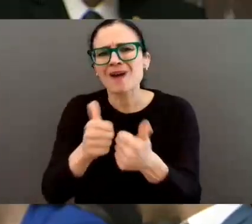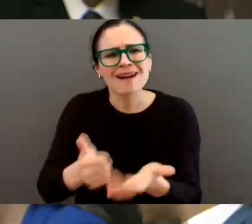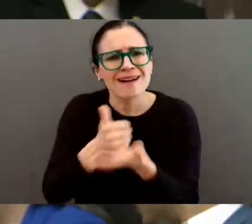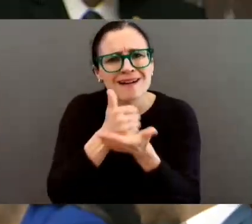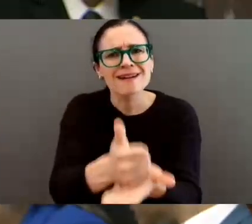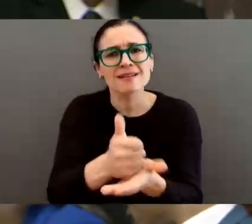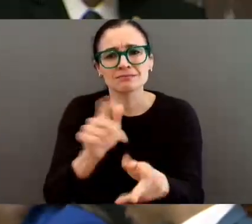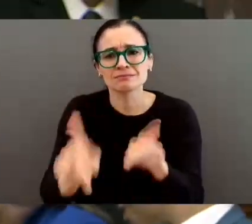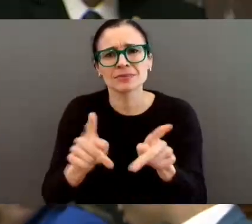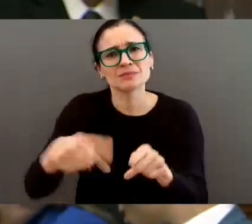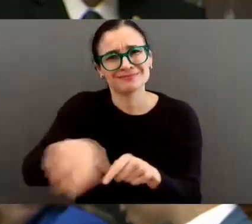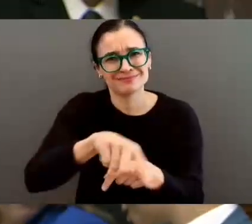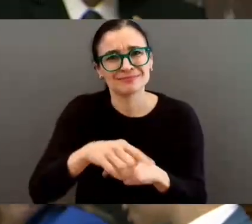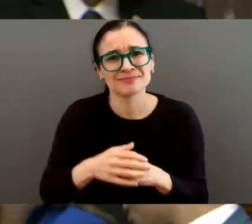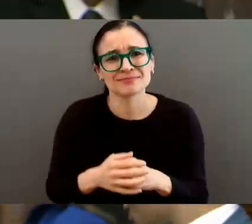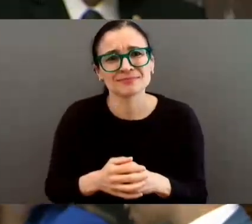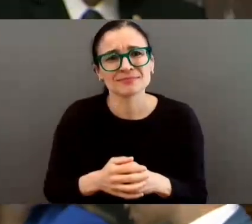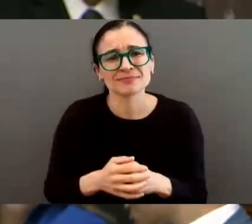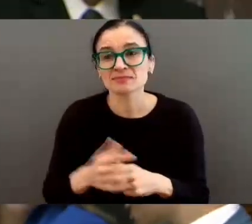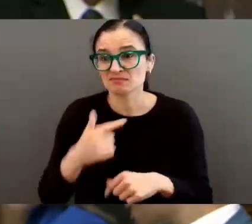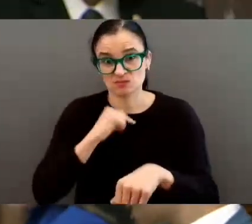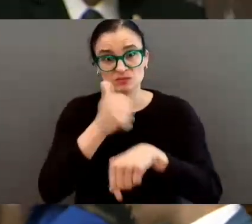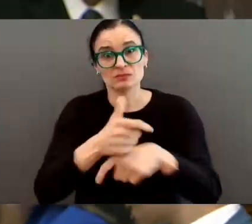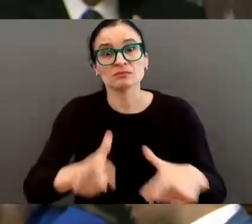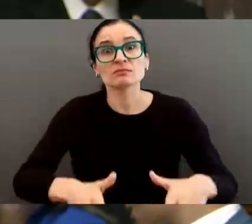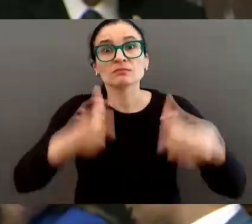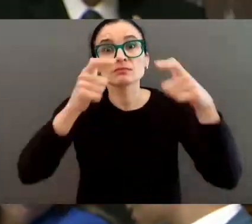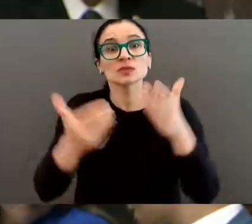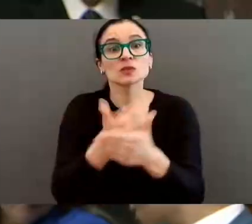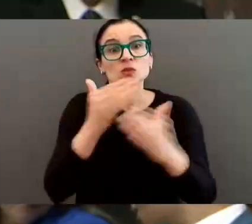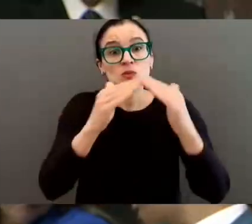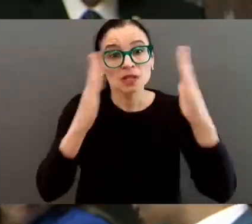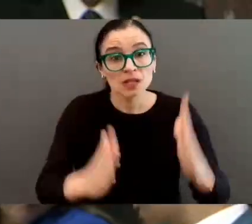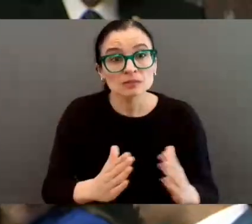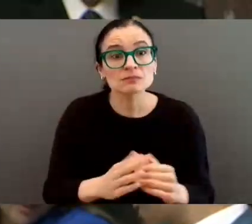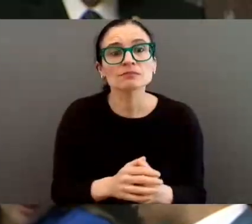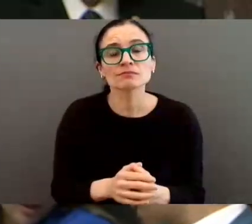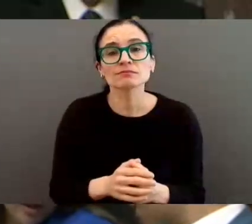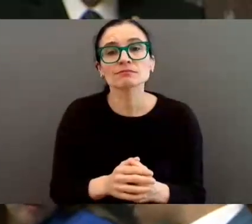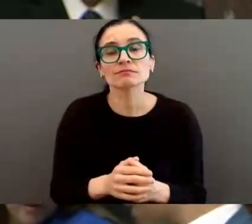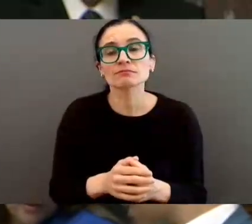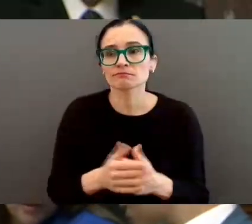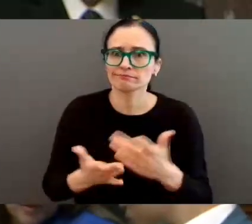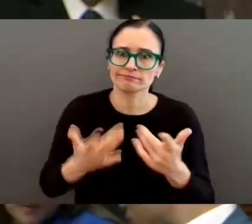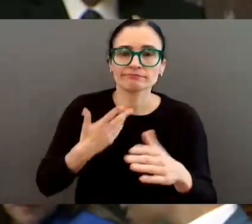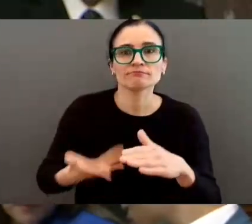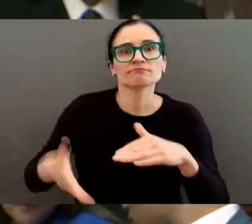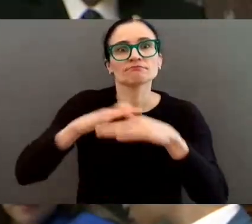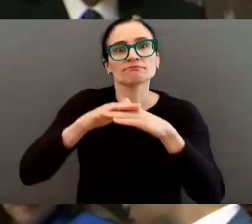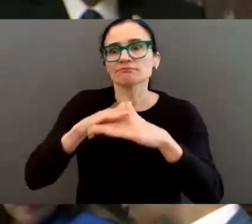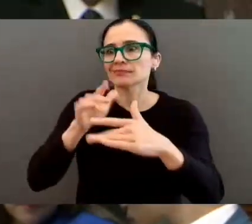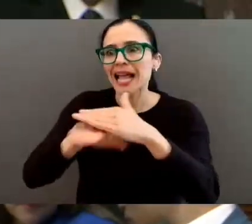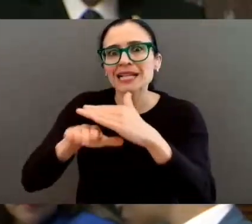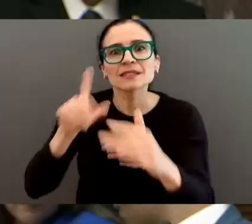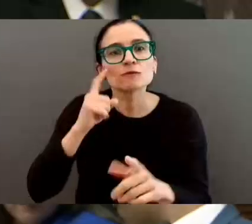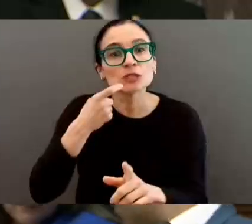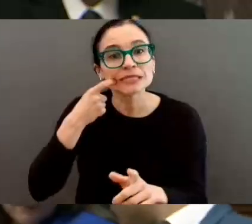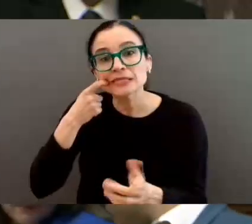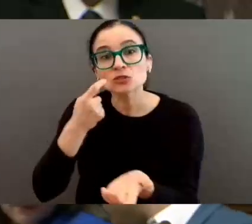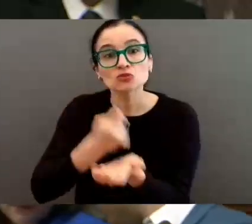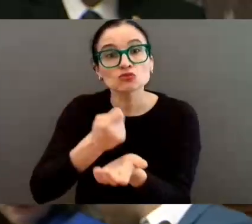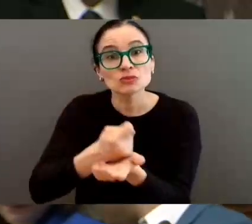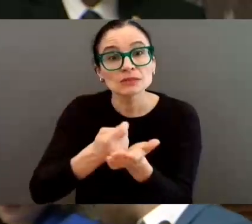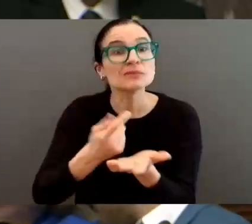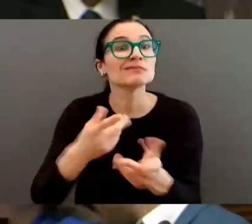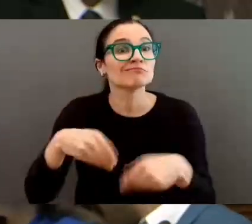have strengthened access to addiction treatment services. We have added employment supports to be able to help